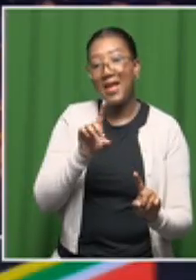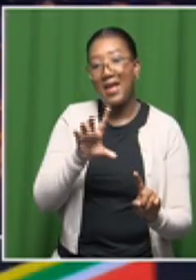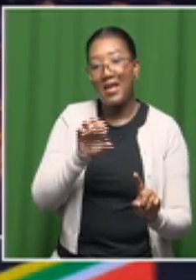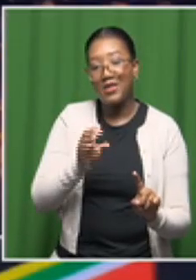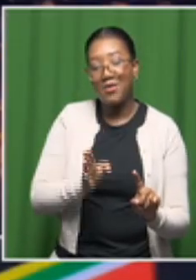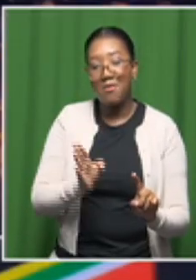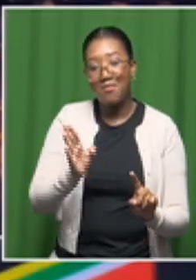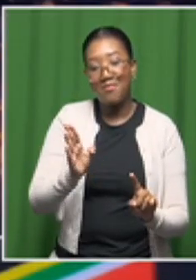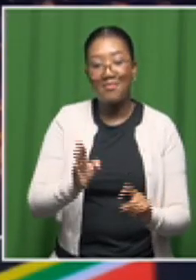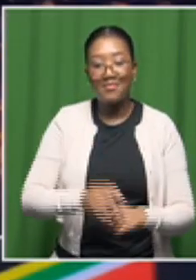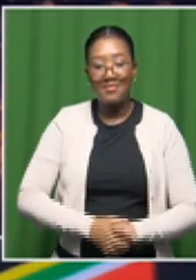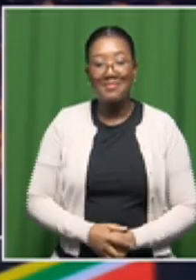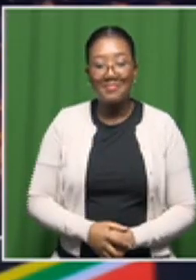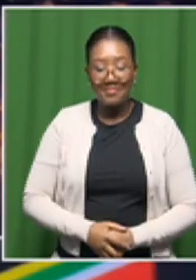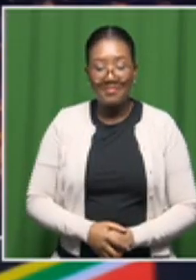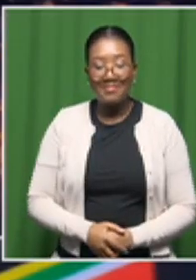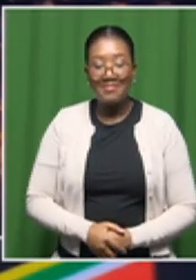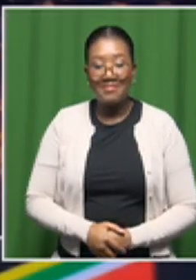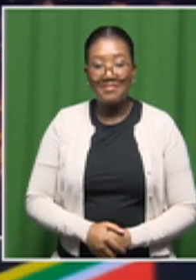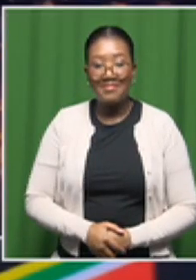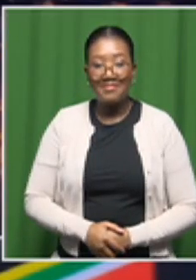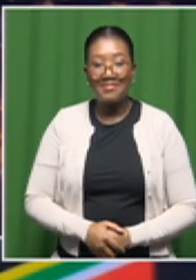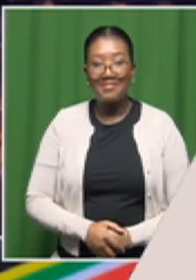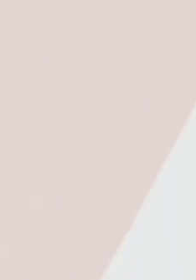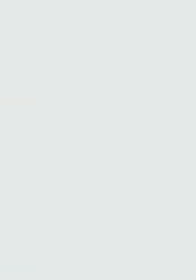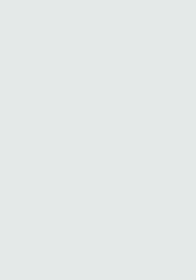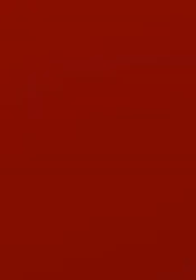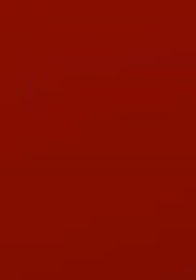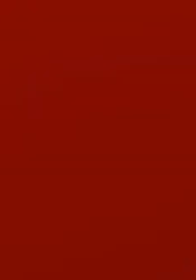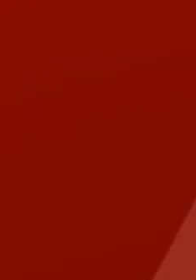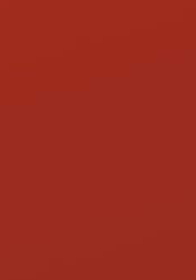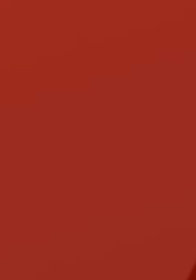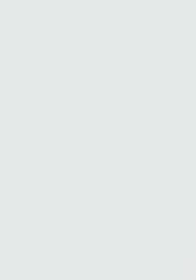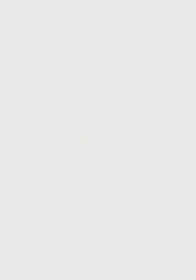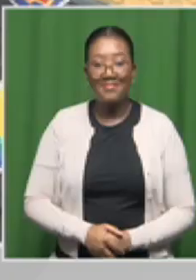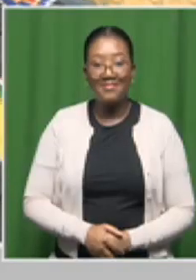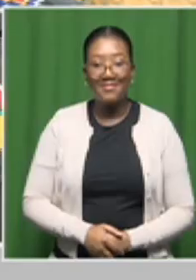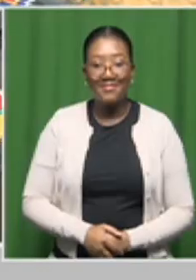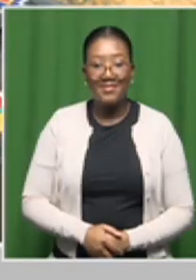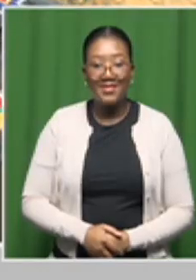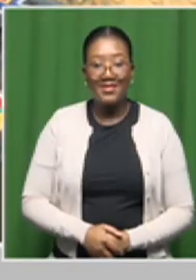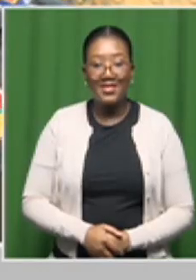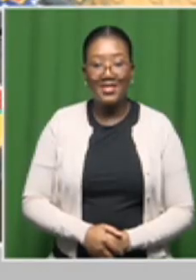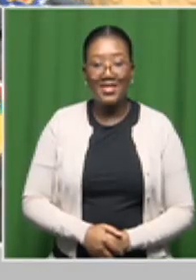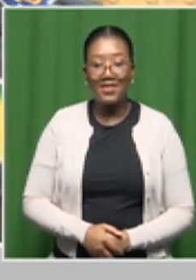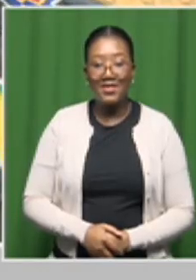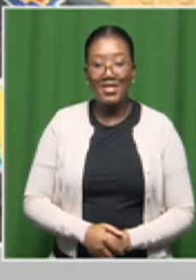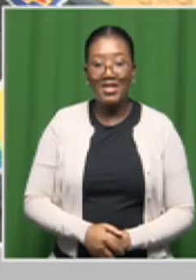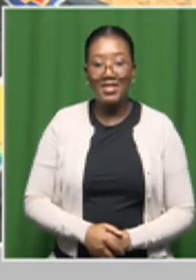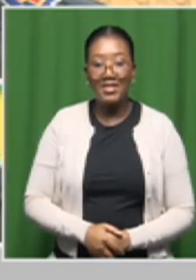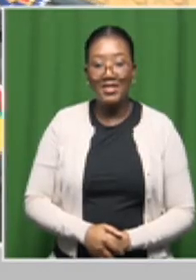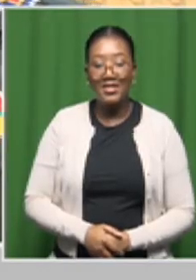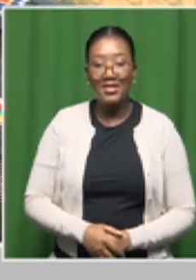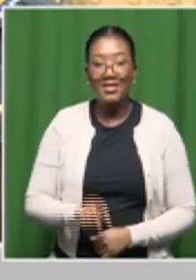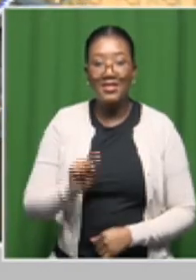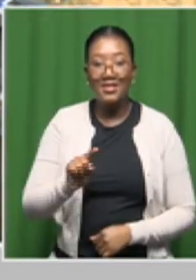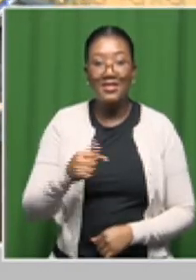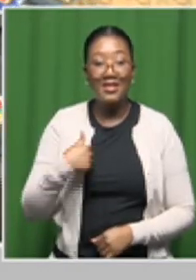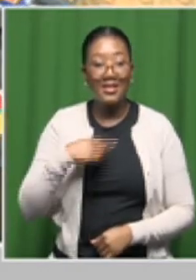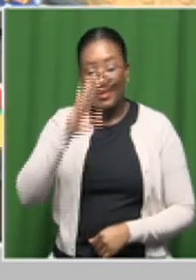reporter, Tando Ntunja, who is on site at the castle. Tando, good morning. So just in terms